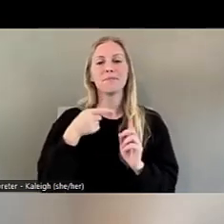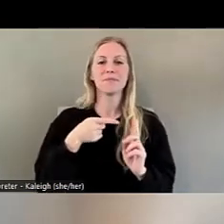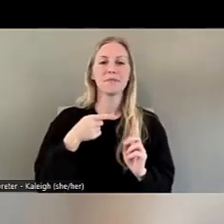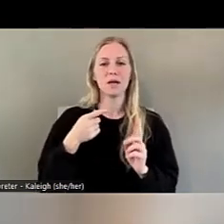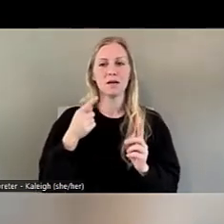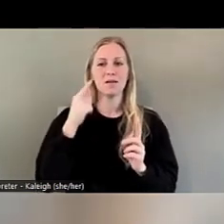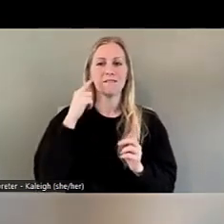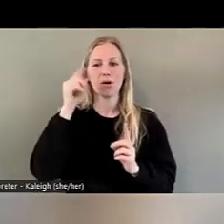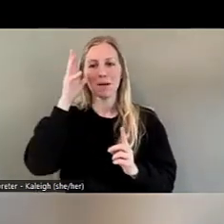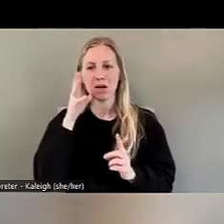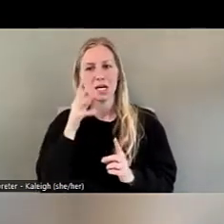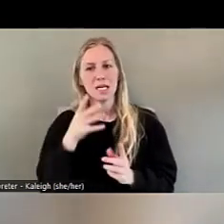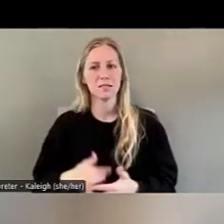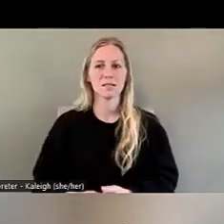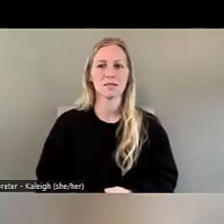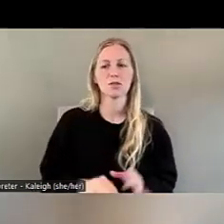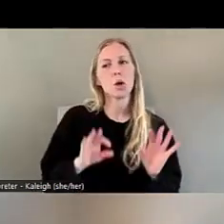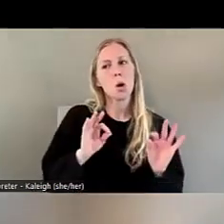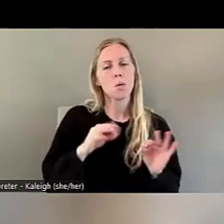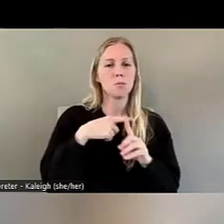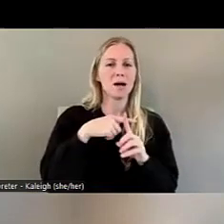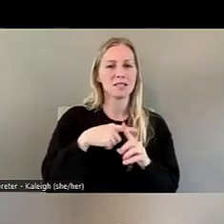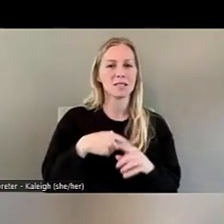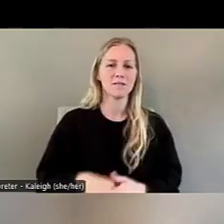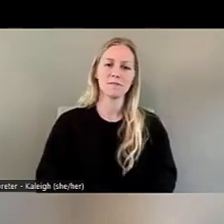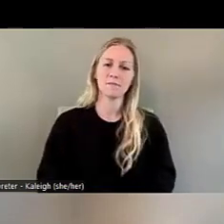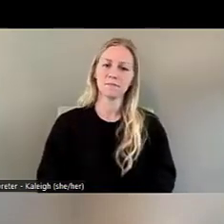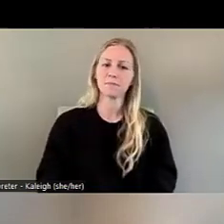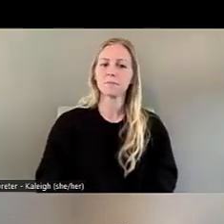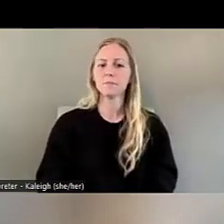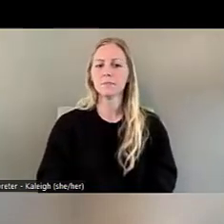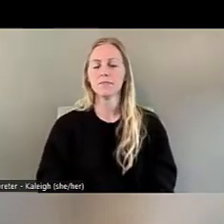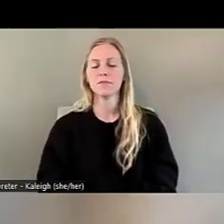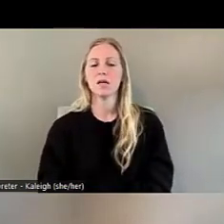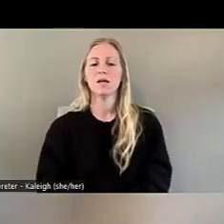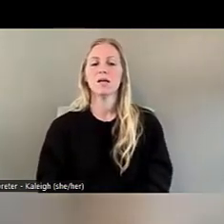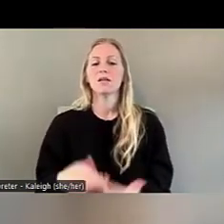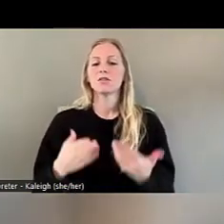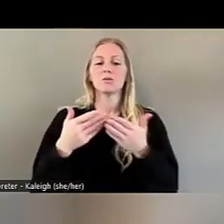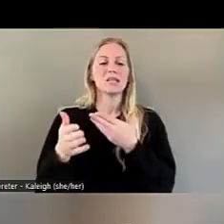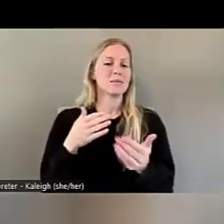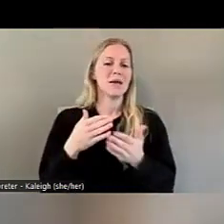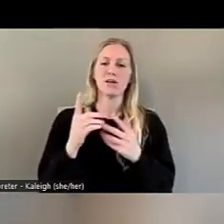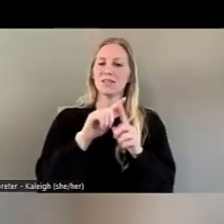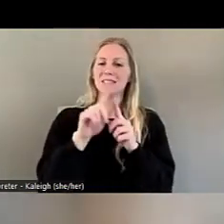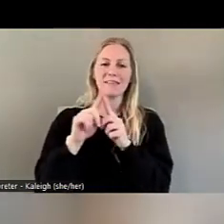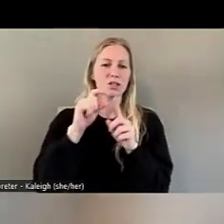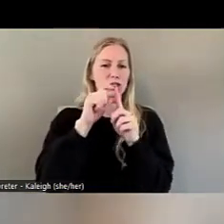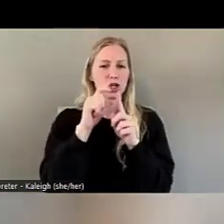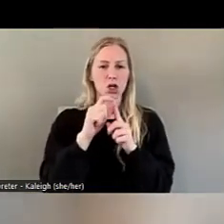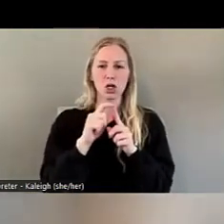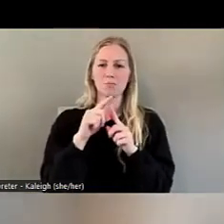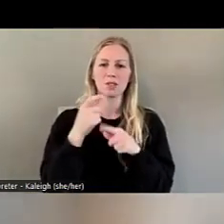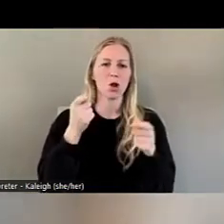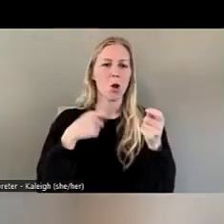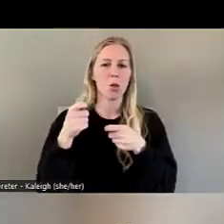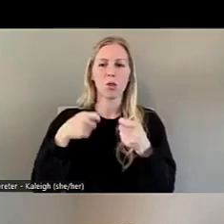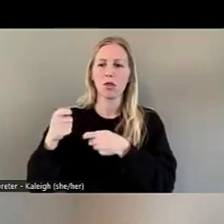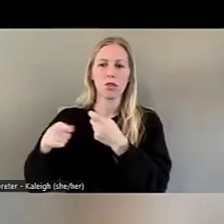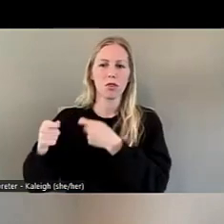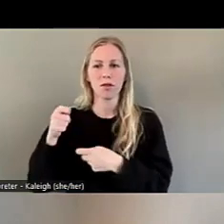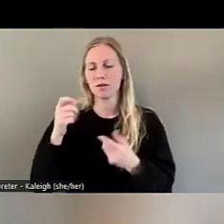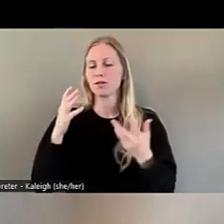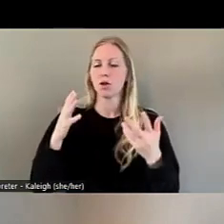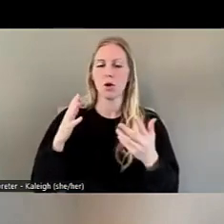parents. Regardless of the various terminology used by schools in the district for these spaces,